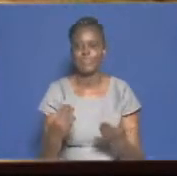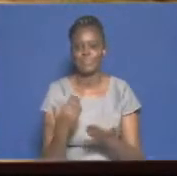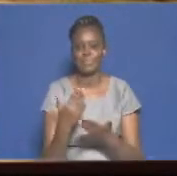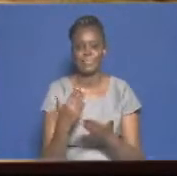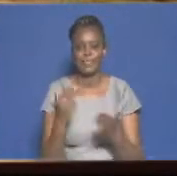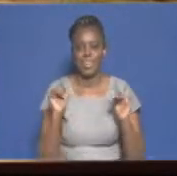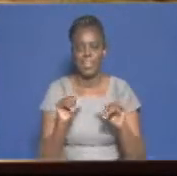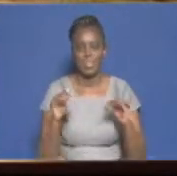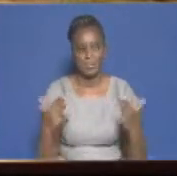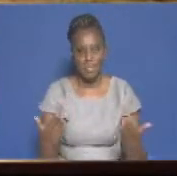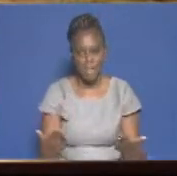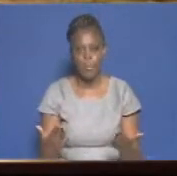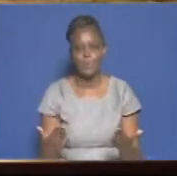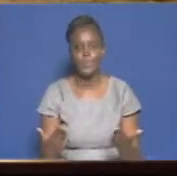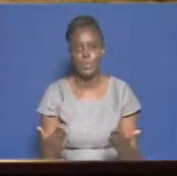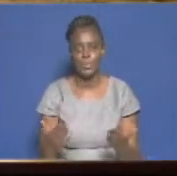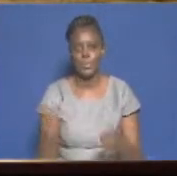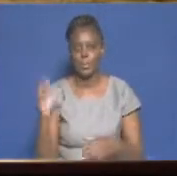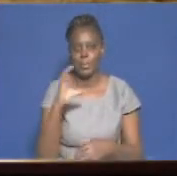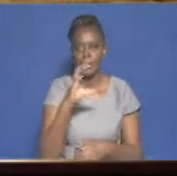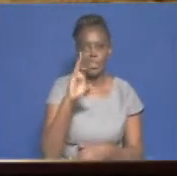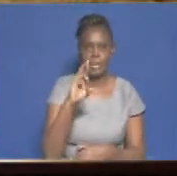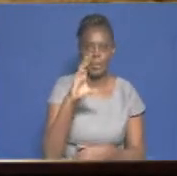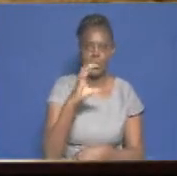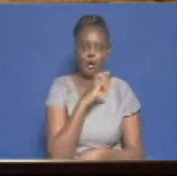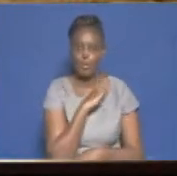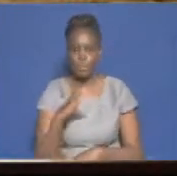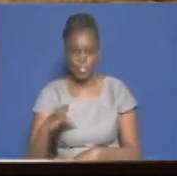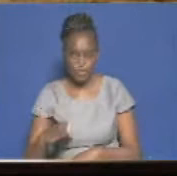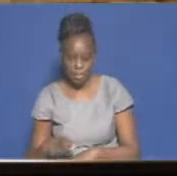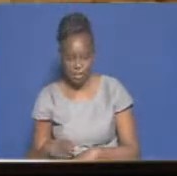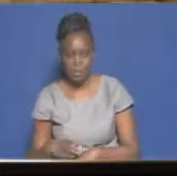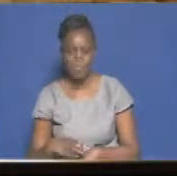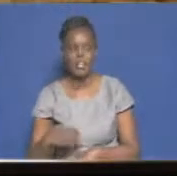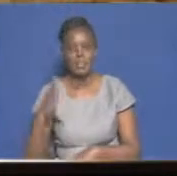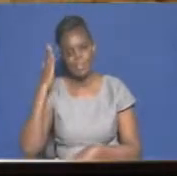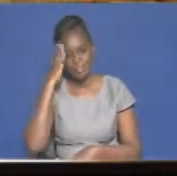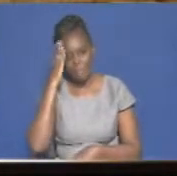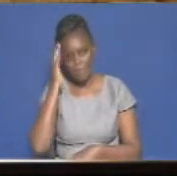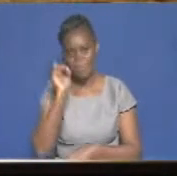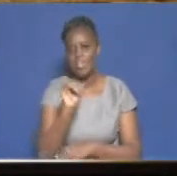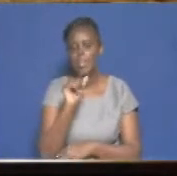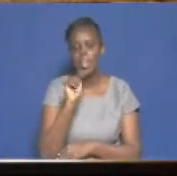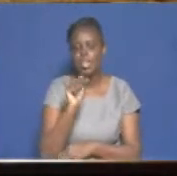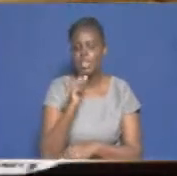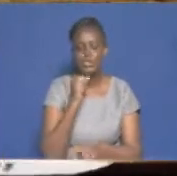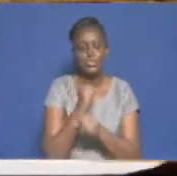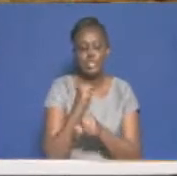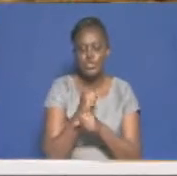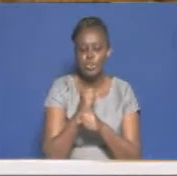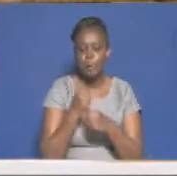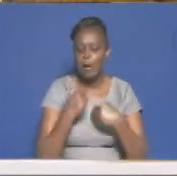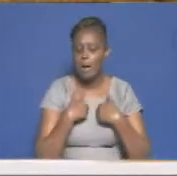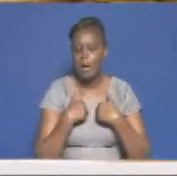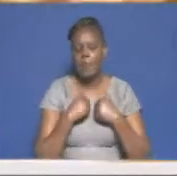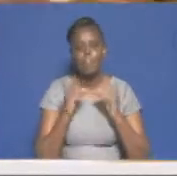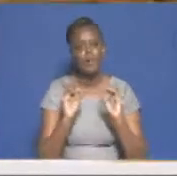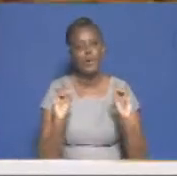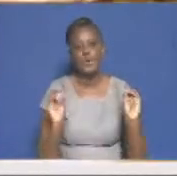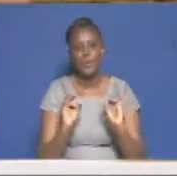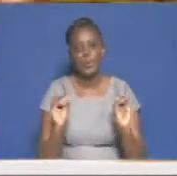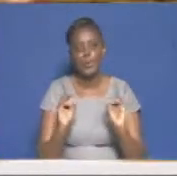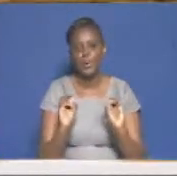That's how the Salaries and Remuneration Commission determined that this job, which doesn't have